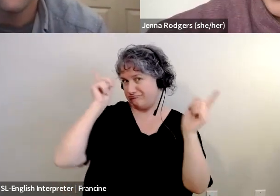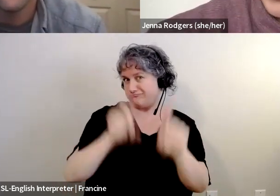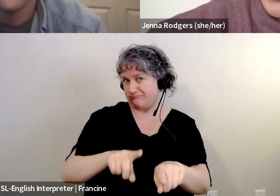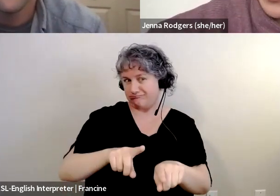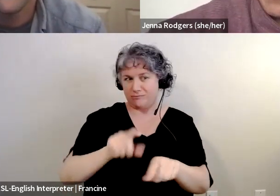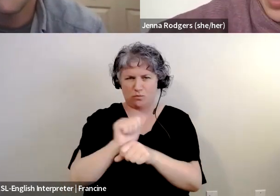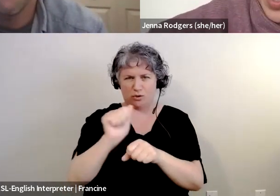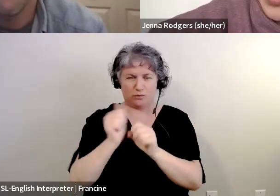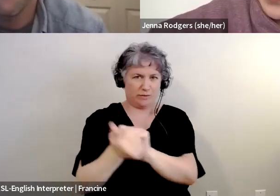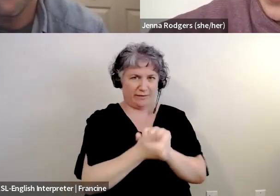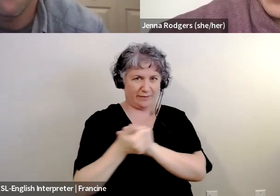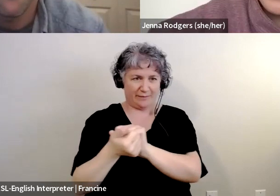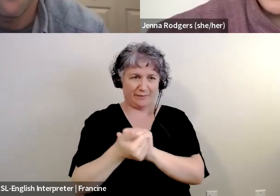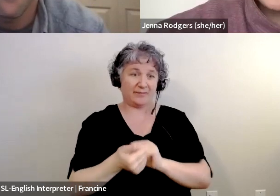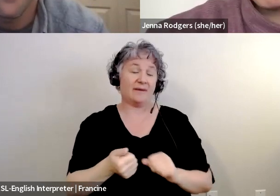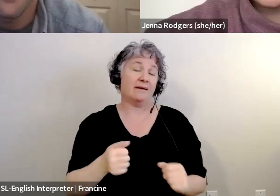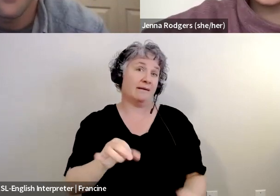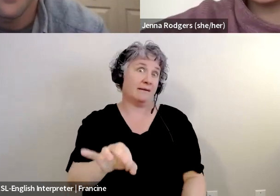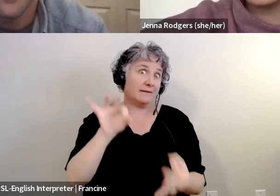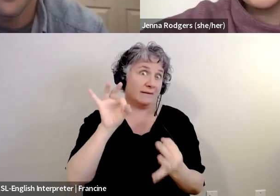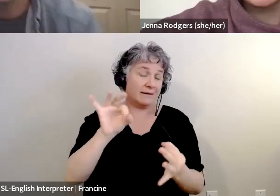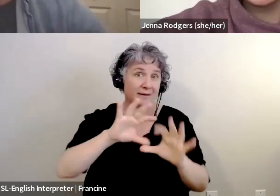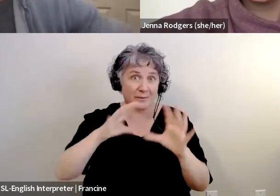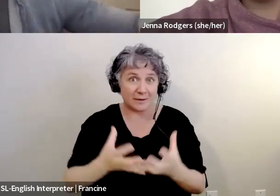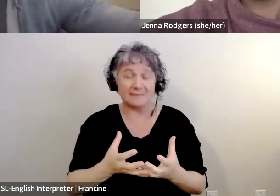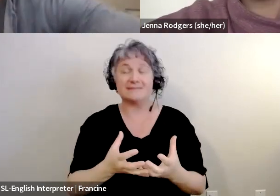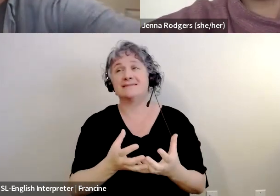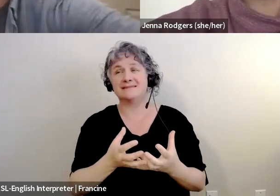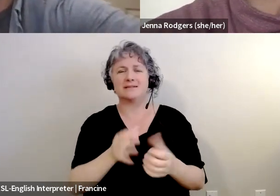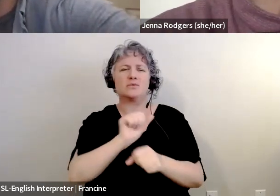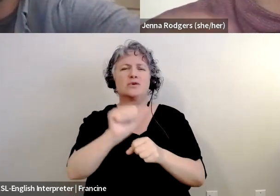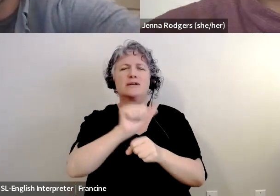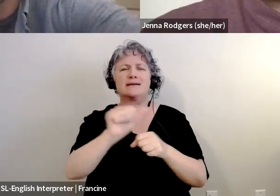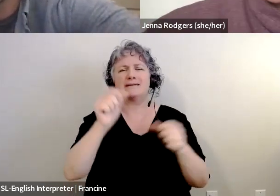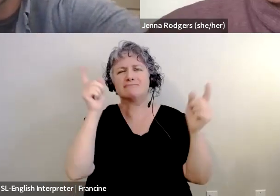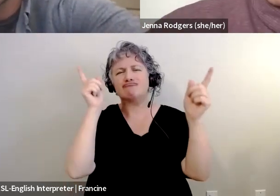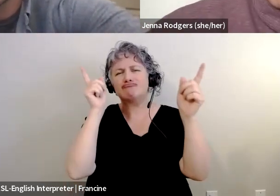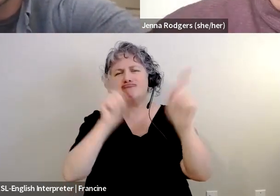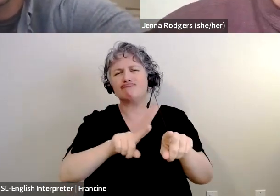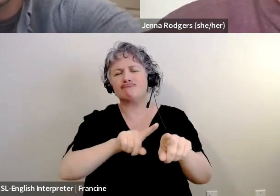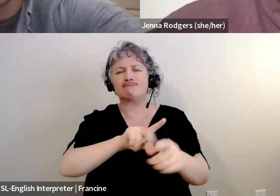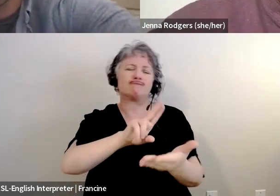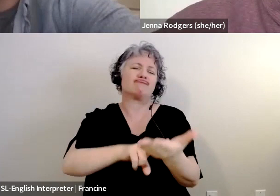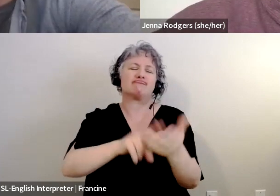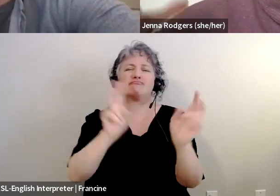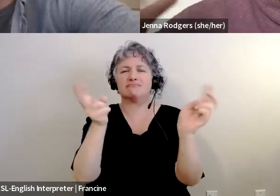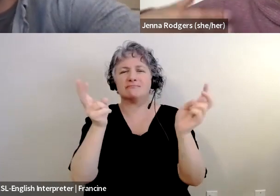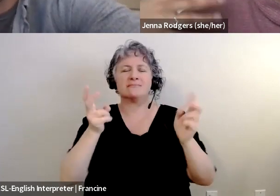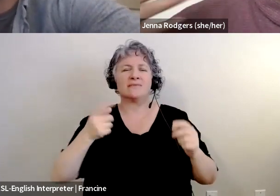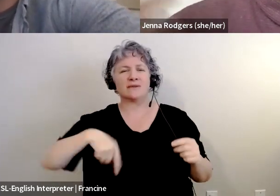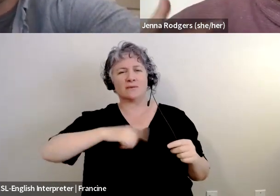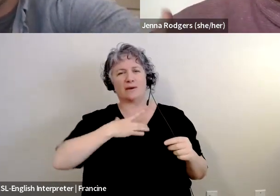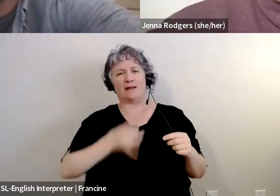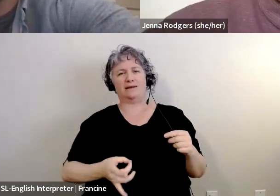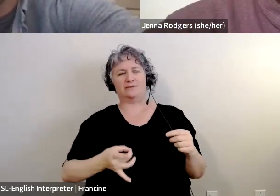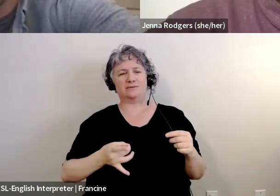In an ideal world, the working agreement is a tool that we like to build together